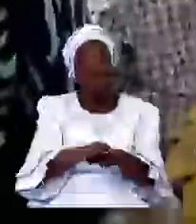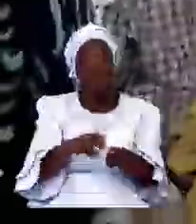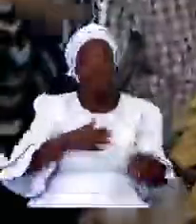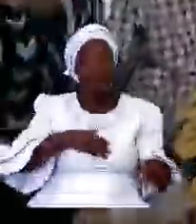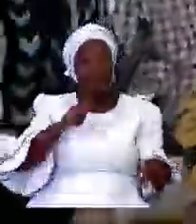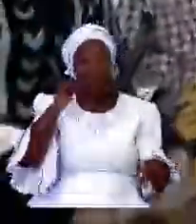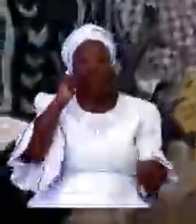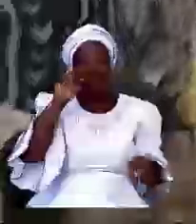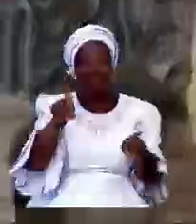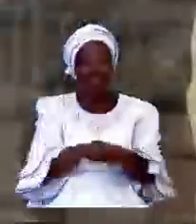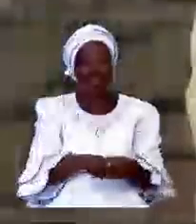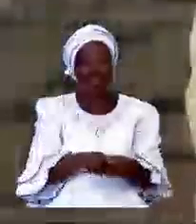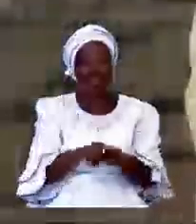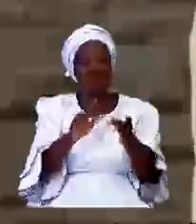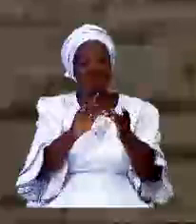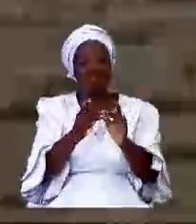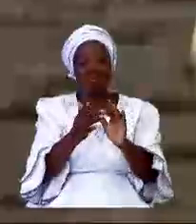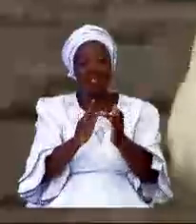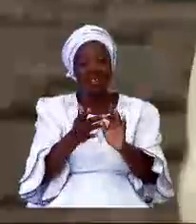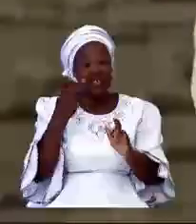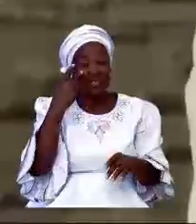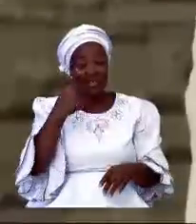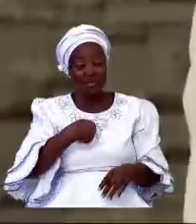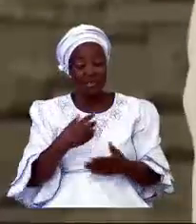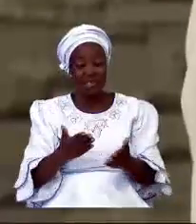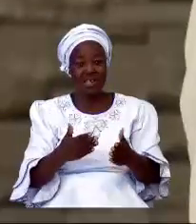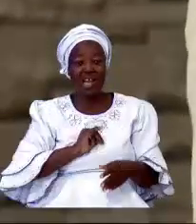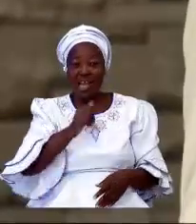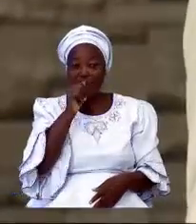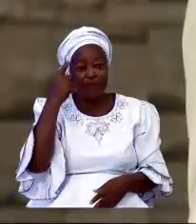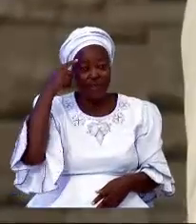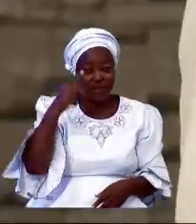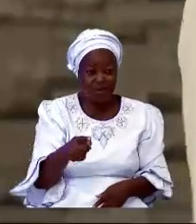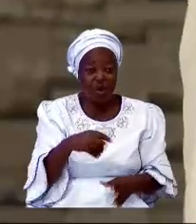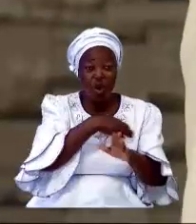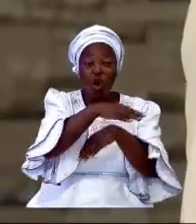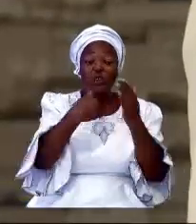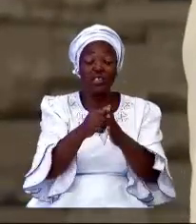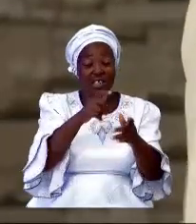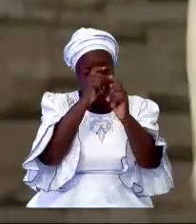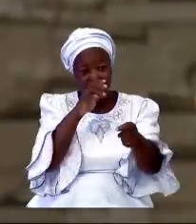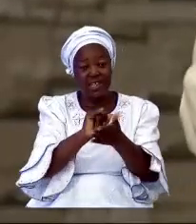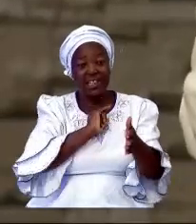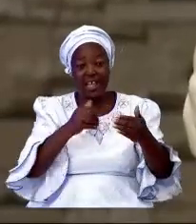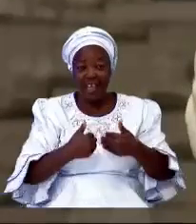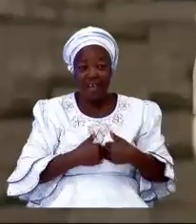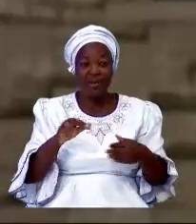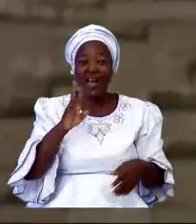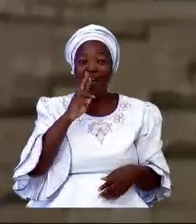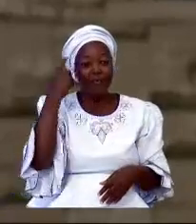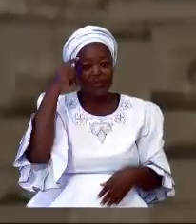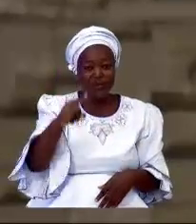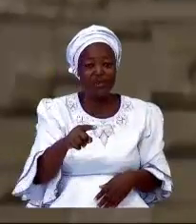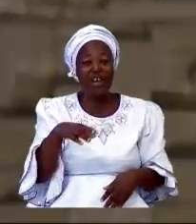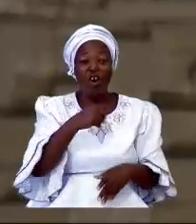My brother online, my sister there online, look at me here. I am for you. All